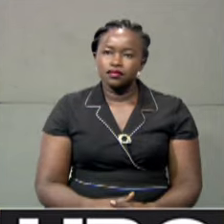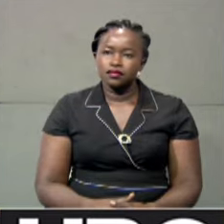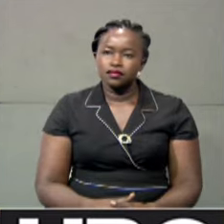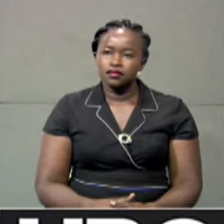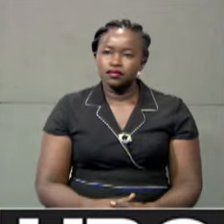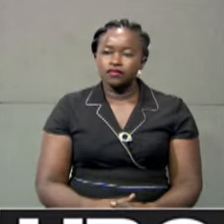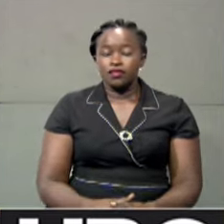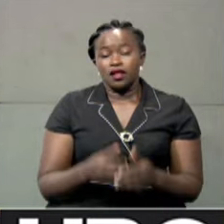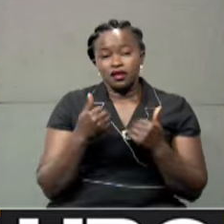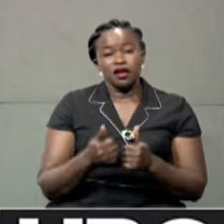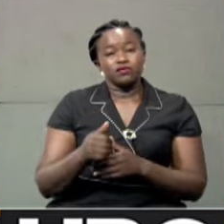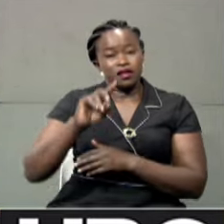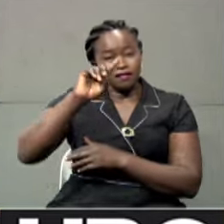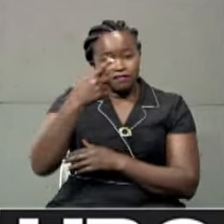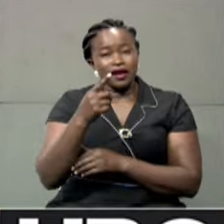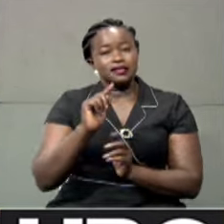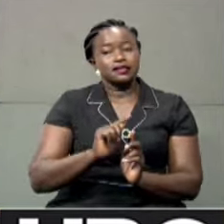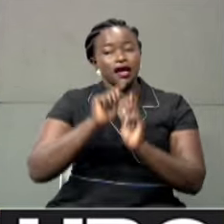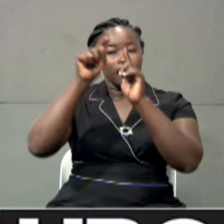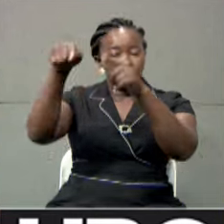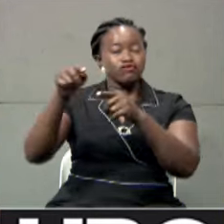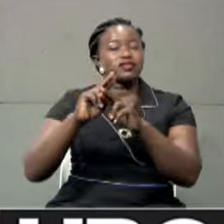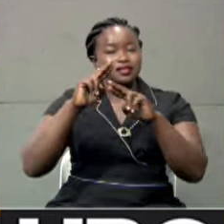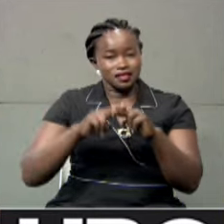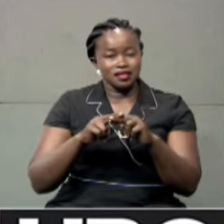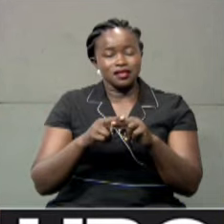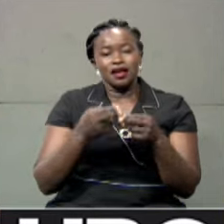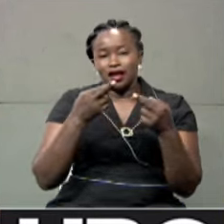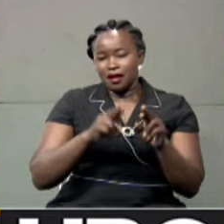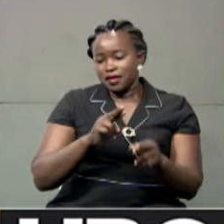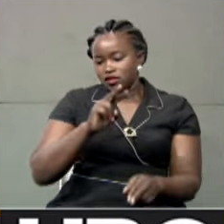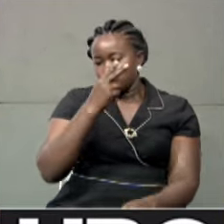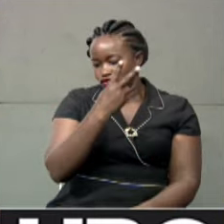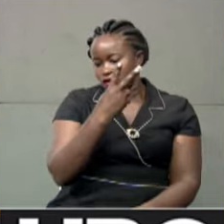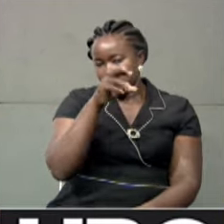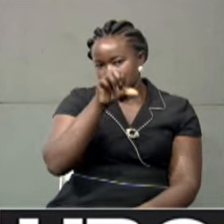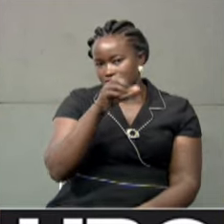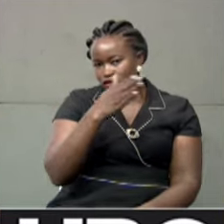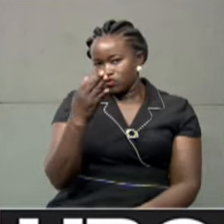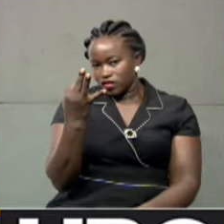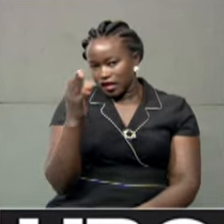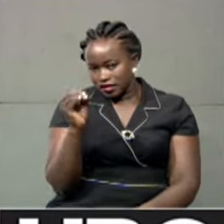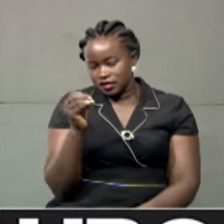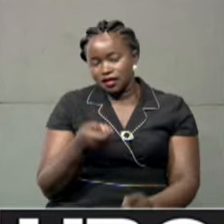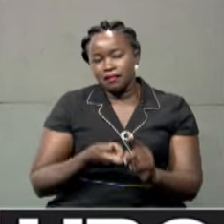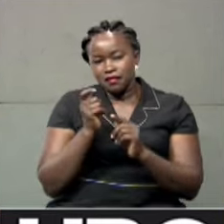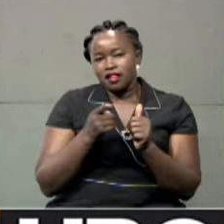The inaugural outreach sitting will be on 29th to 30th